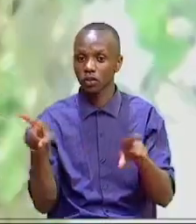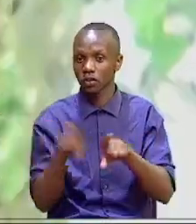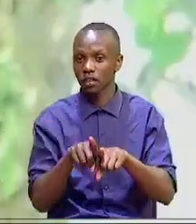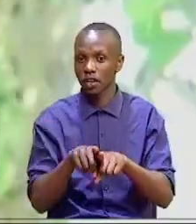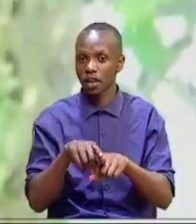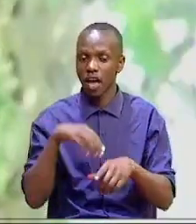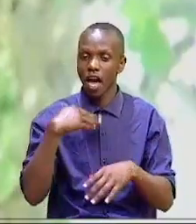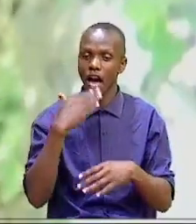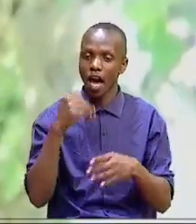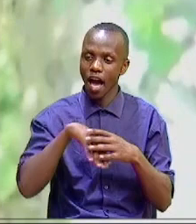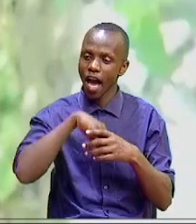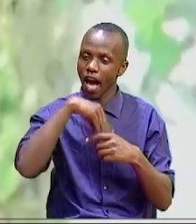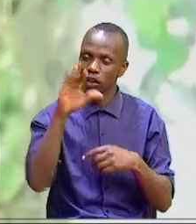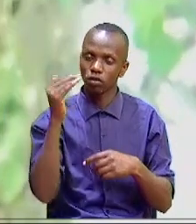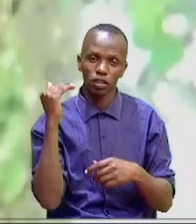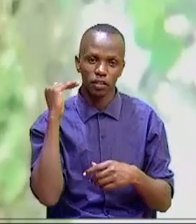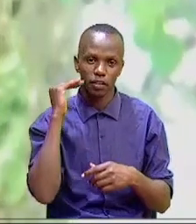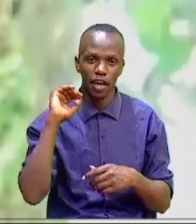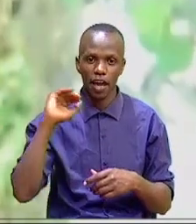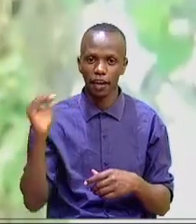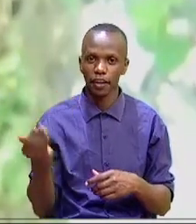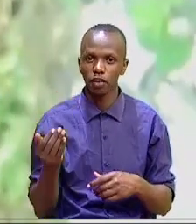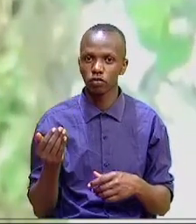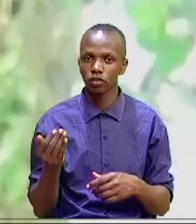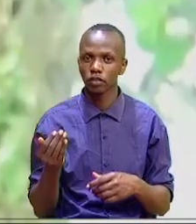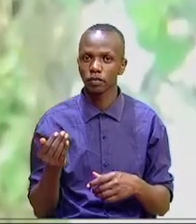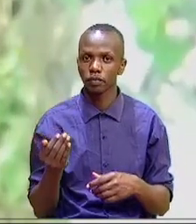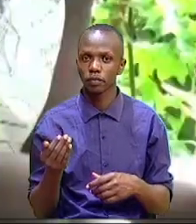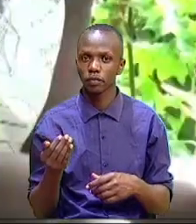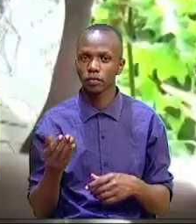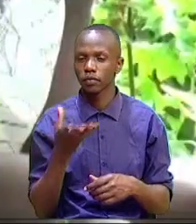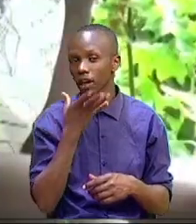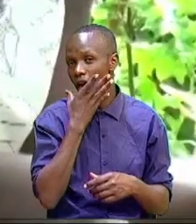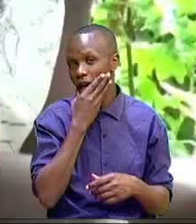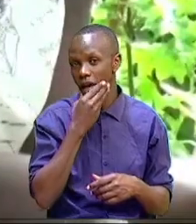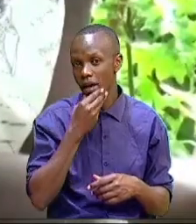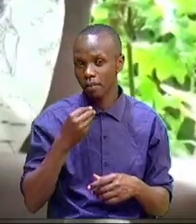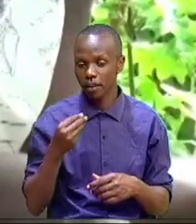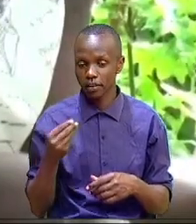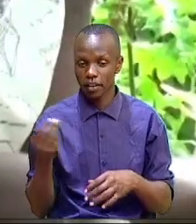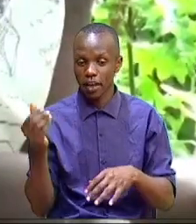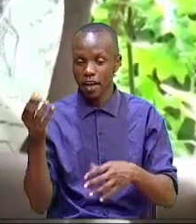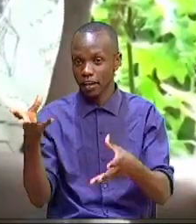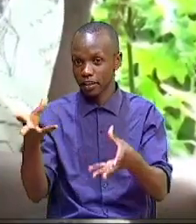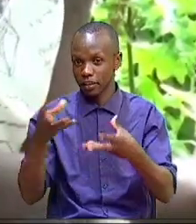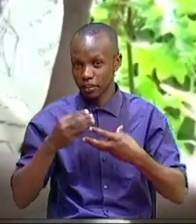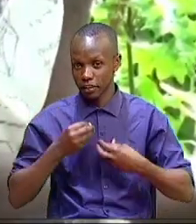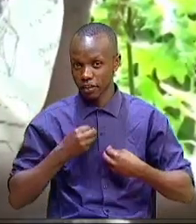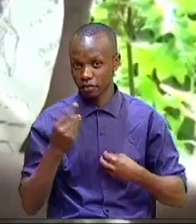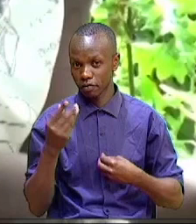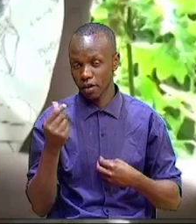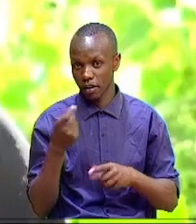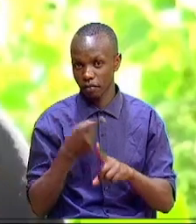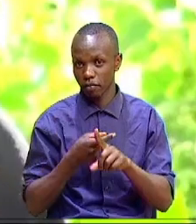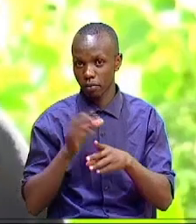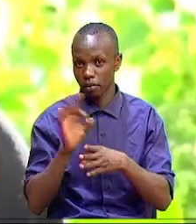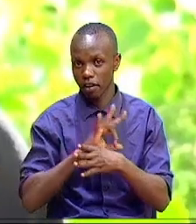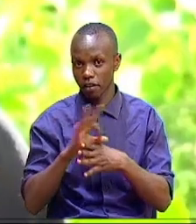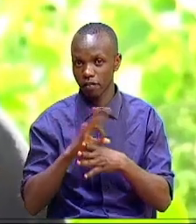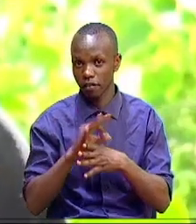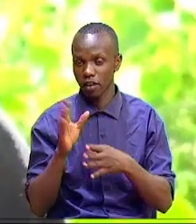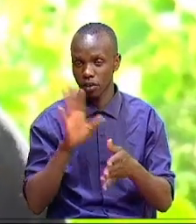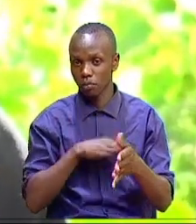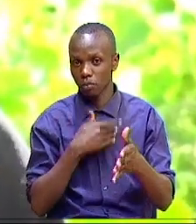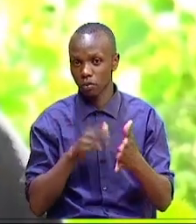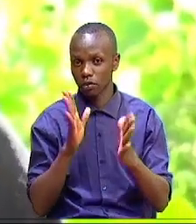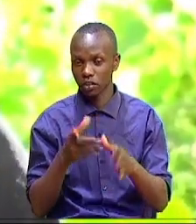County. Gangsters also demanded that he surrenders the money he had received from the event, says the musician, adding that he had